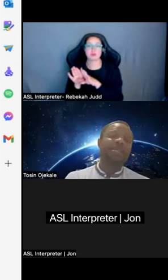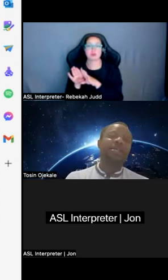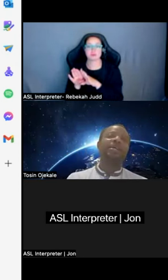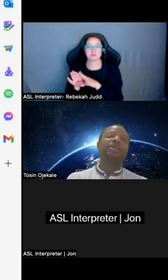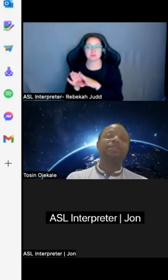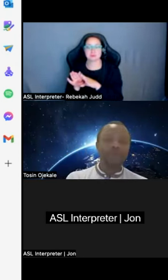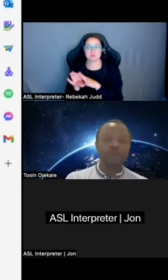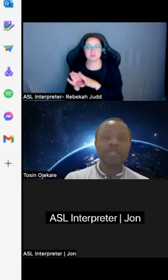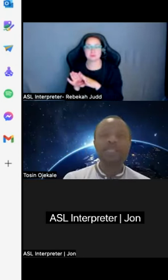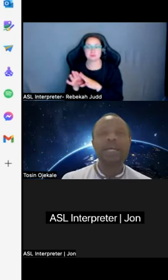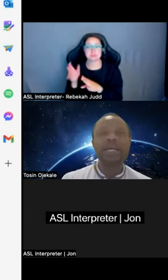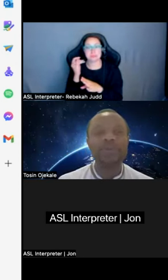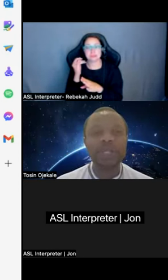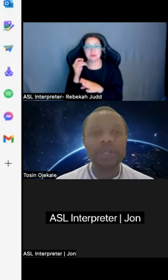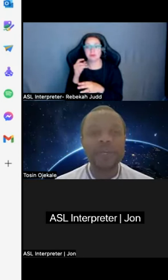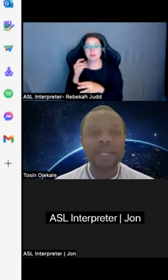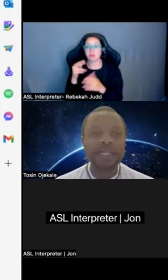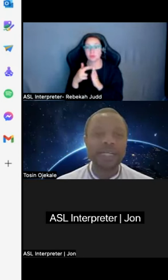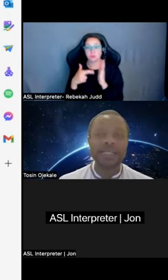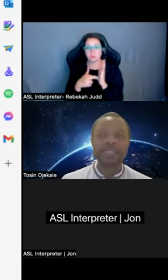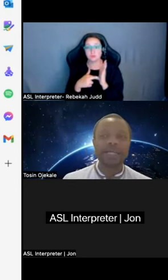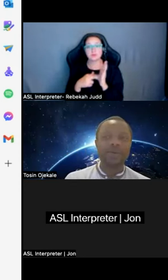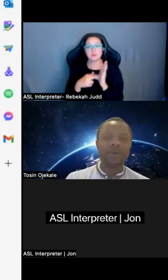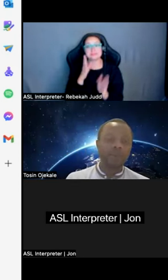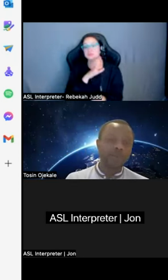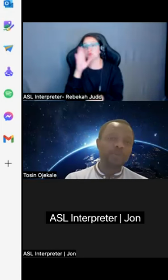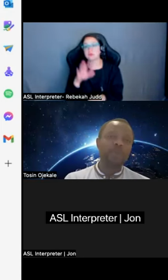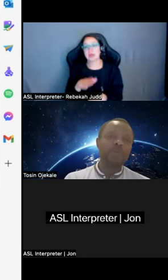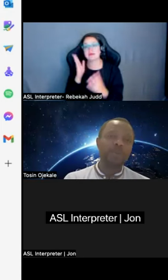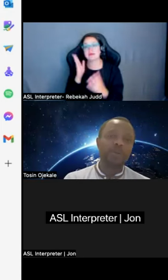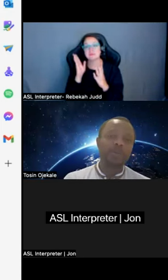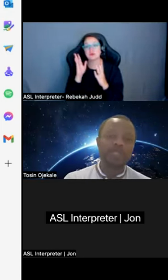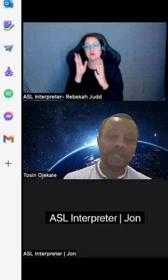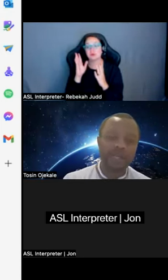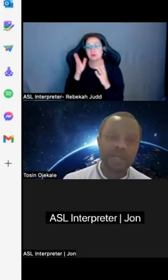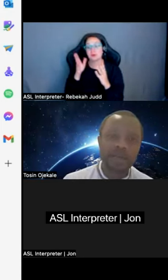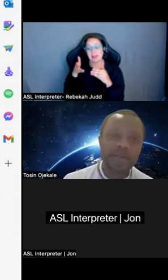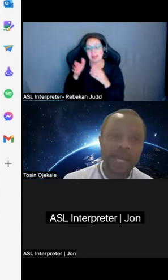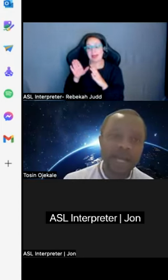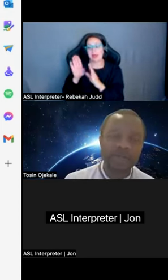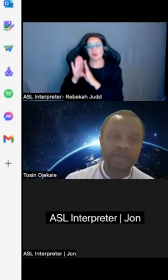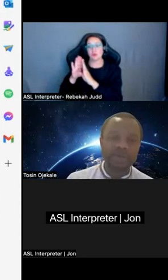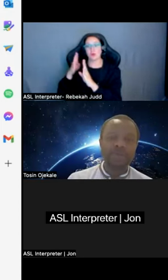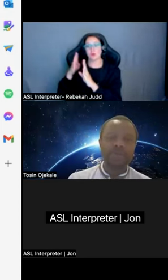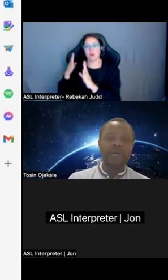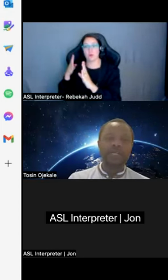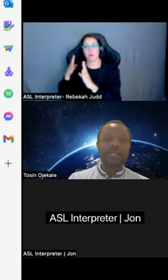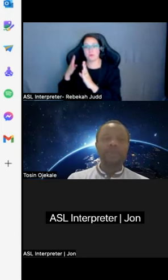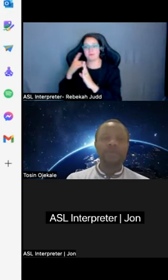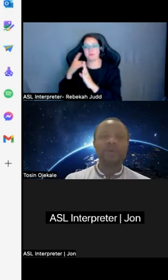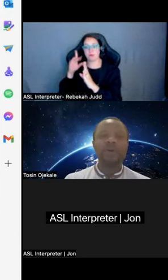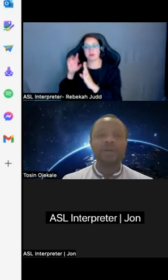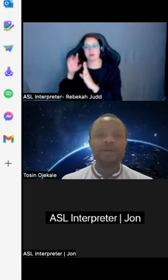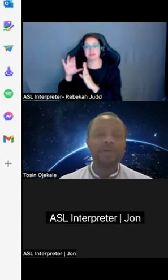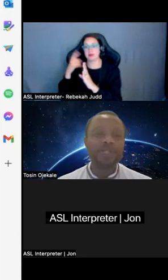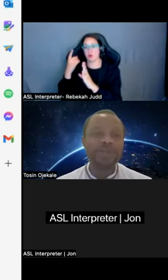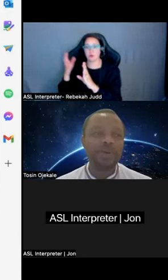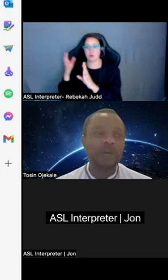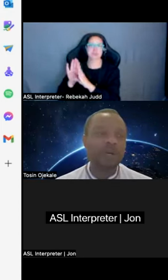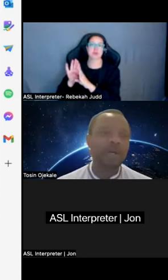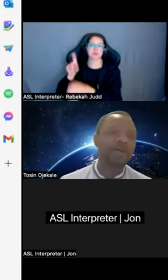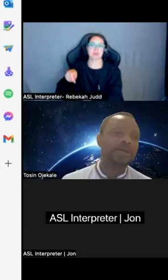automatic. The rule is that you don't leave a data center door open. You must close it behind you. So anytime you go